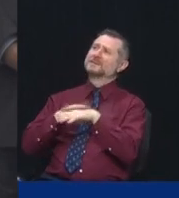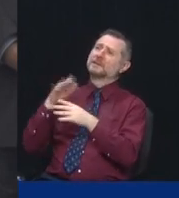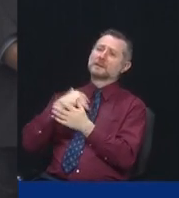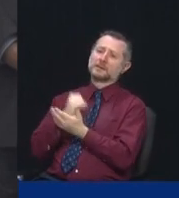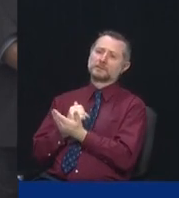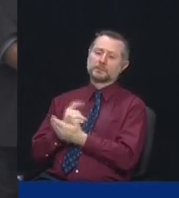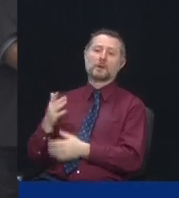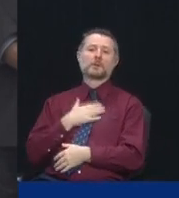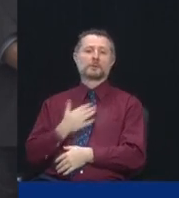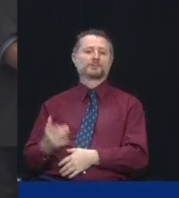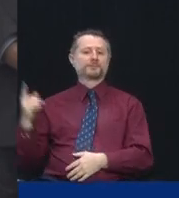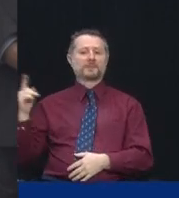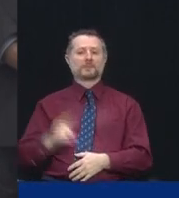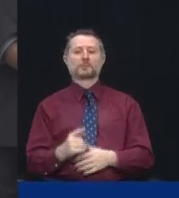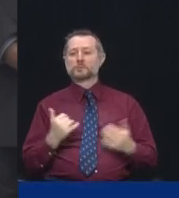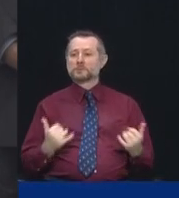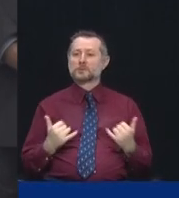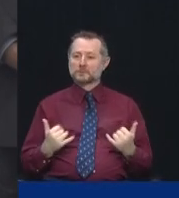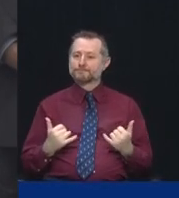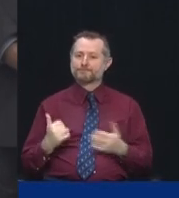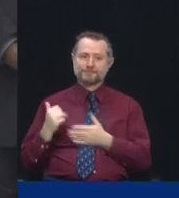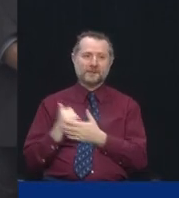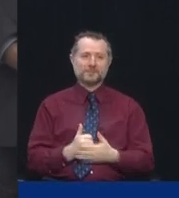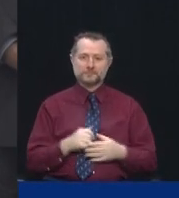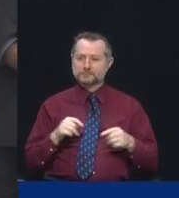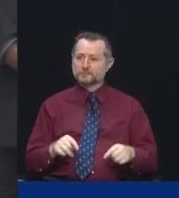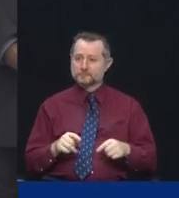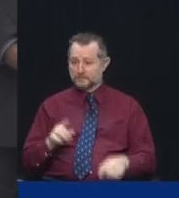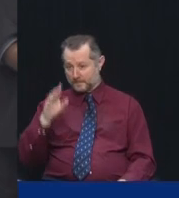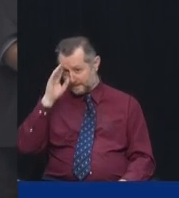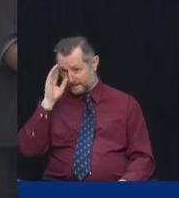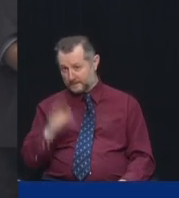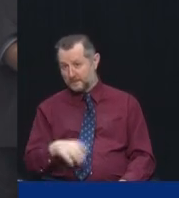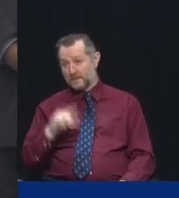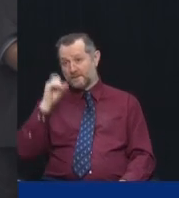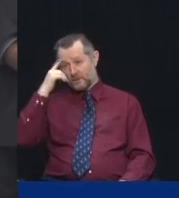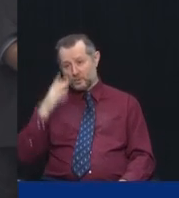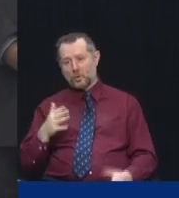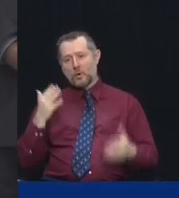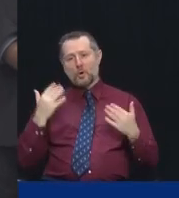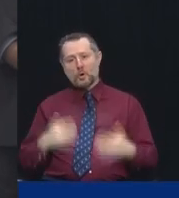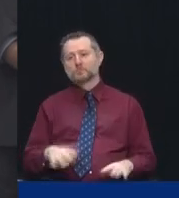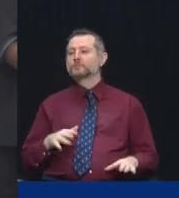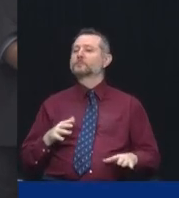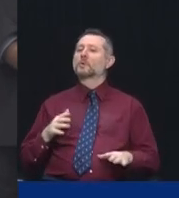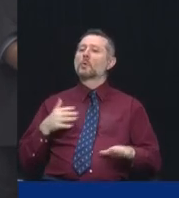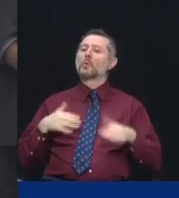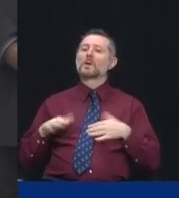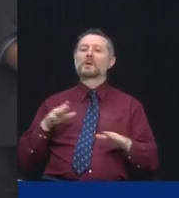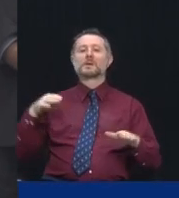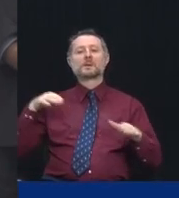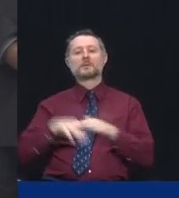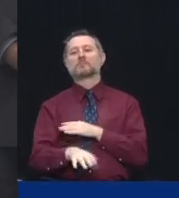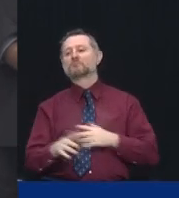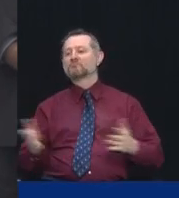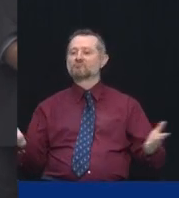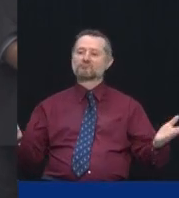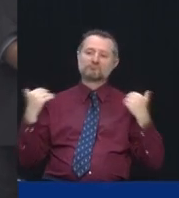here today. As you know, the governor expanded walk-in access to everyone 16 and